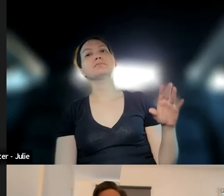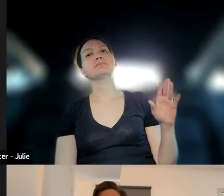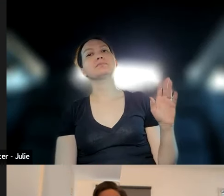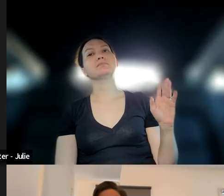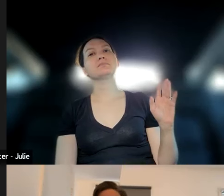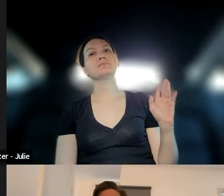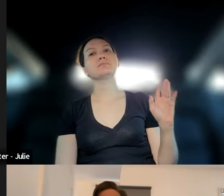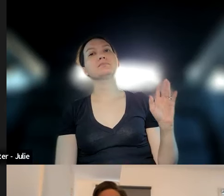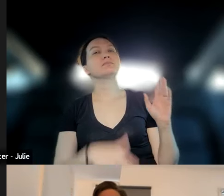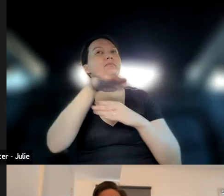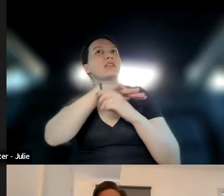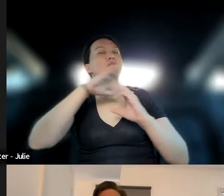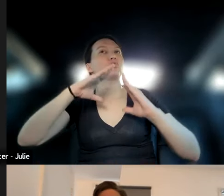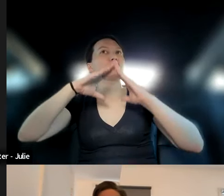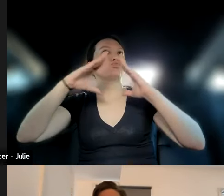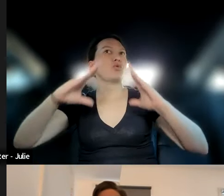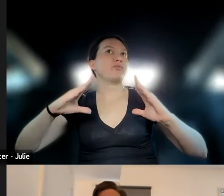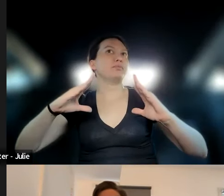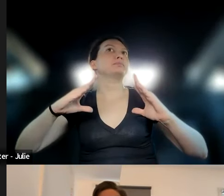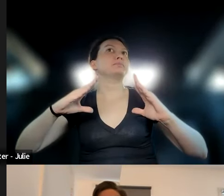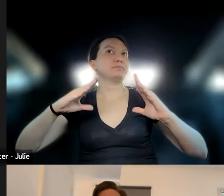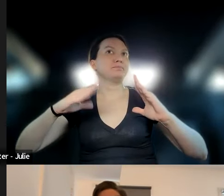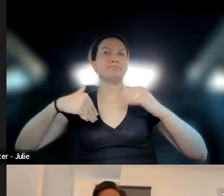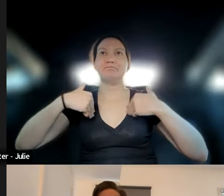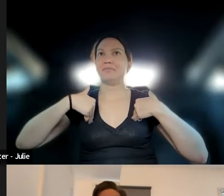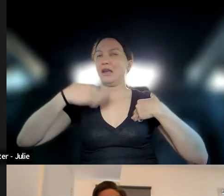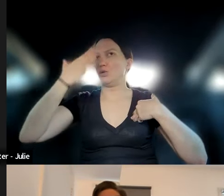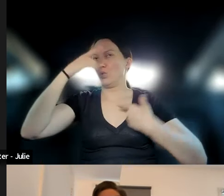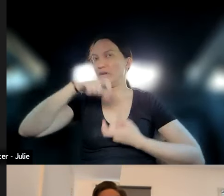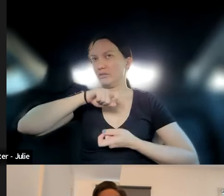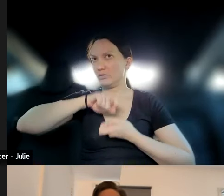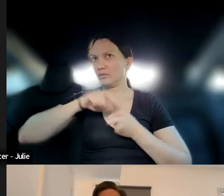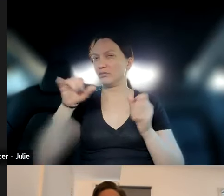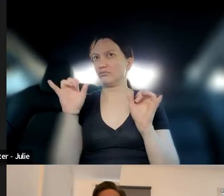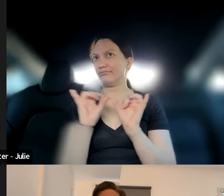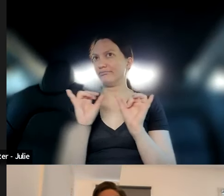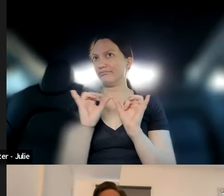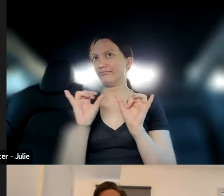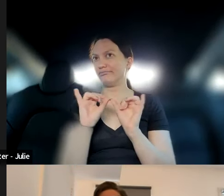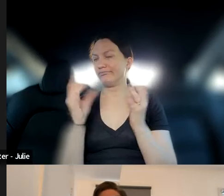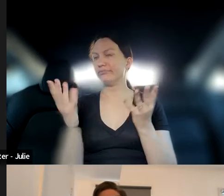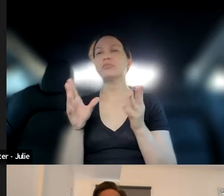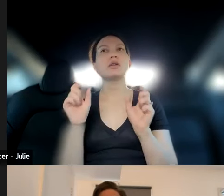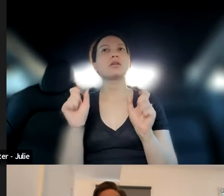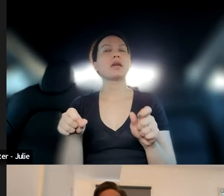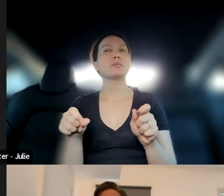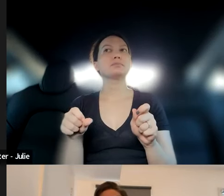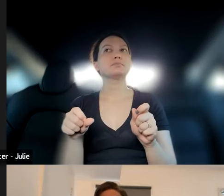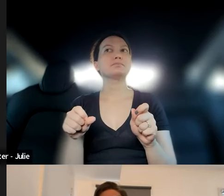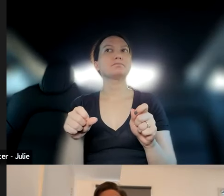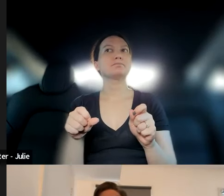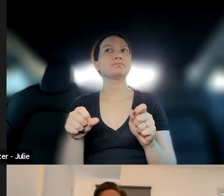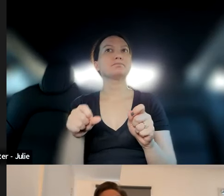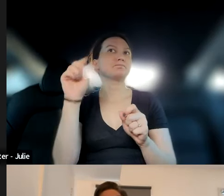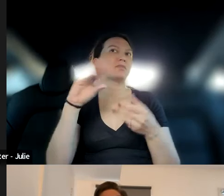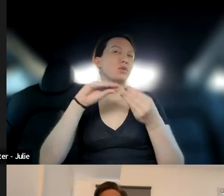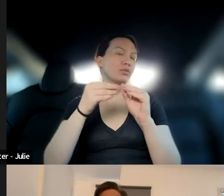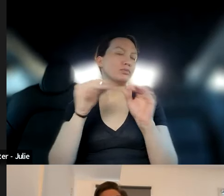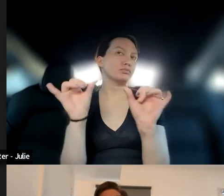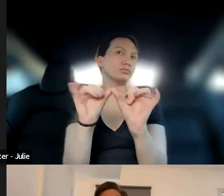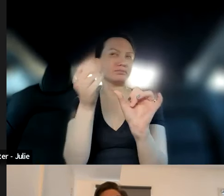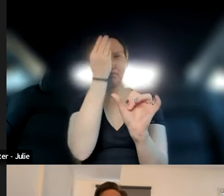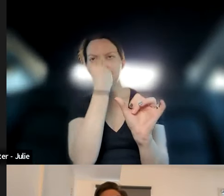on the rooftop, and I don't know offhand how big that is, but we can certainly get that square footage